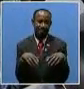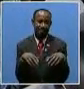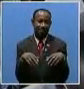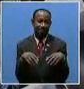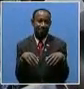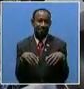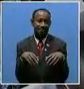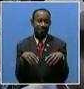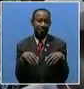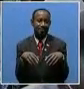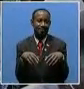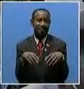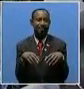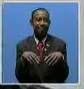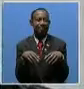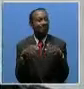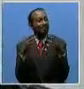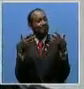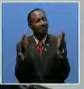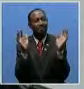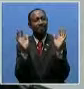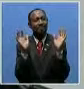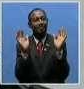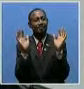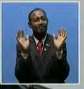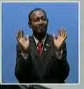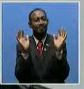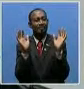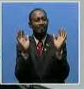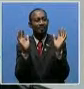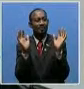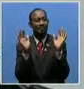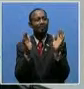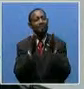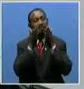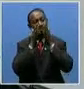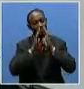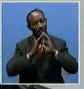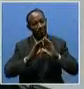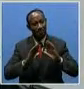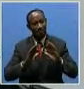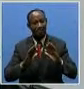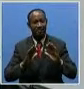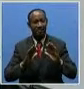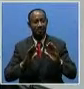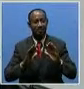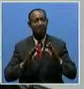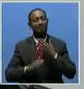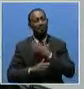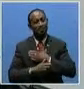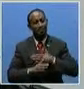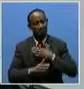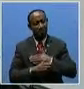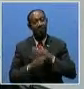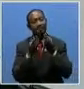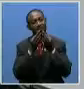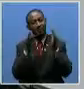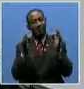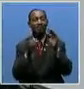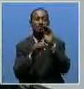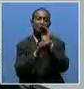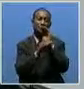Oh, yes. That's it. So, please, you are free to say what you